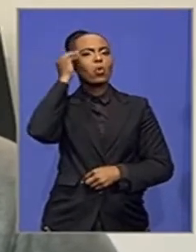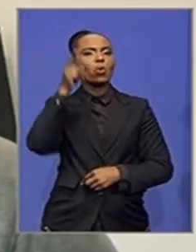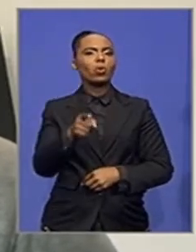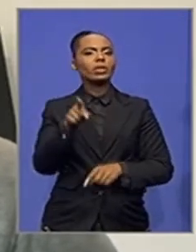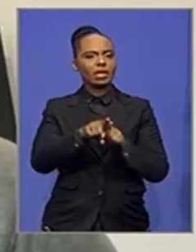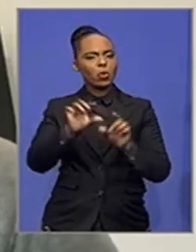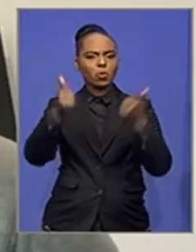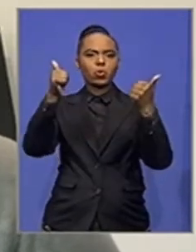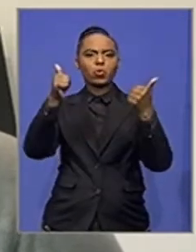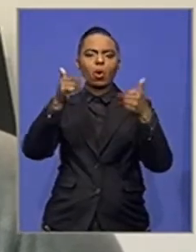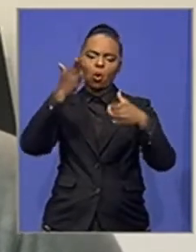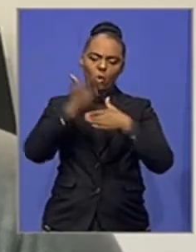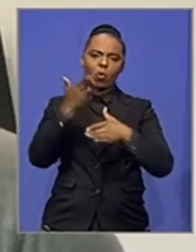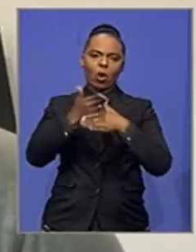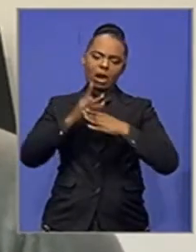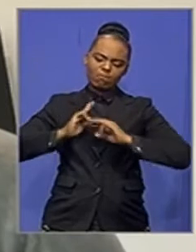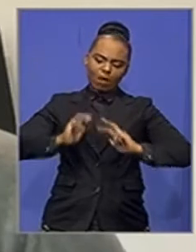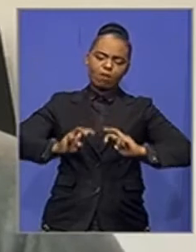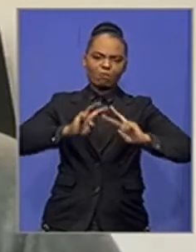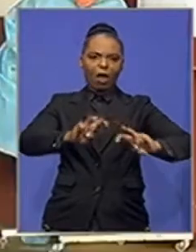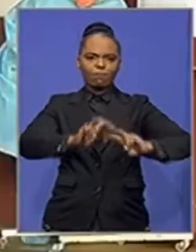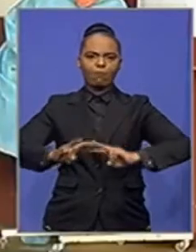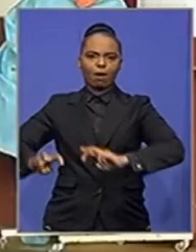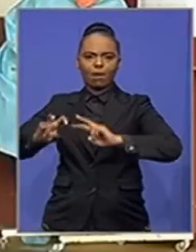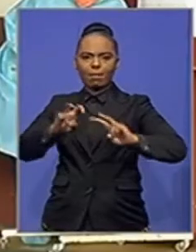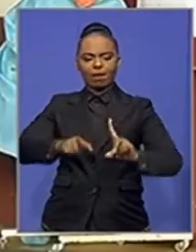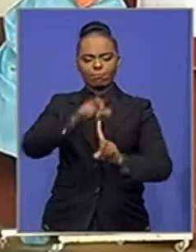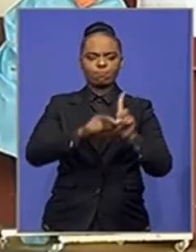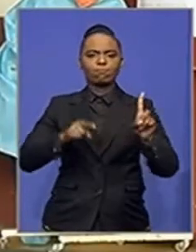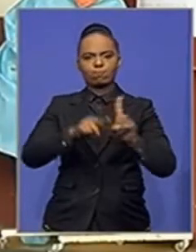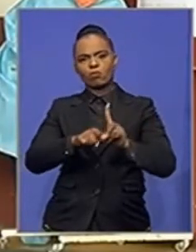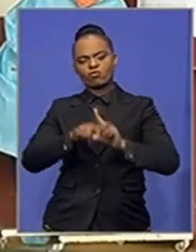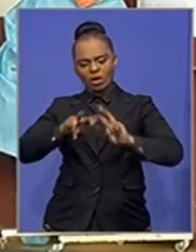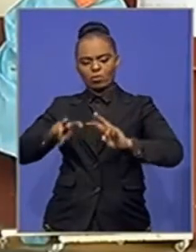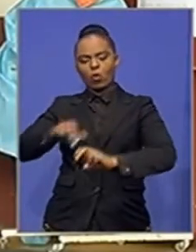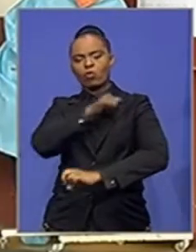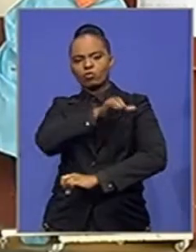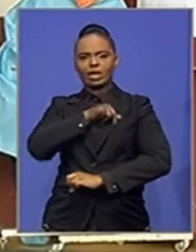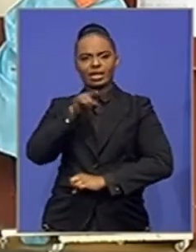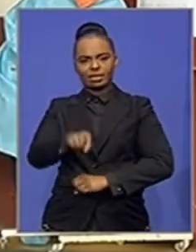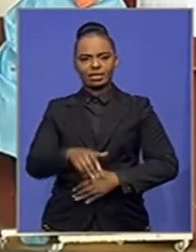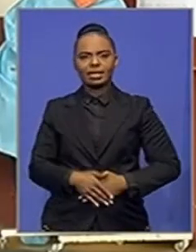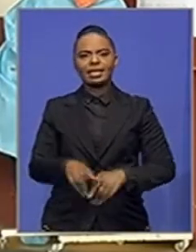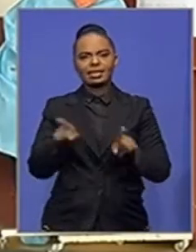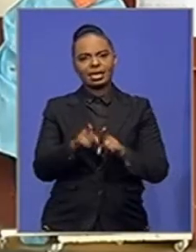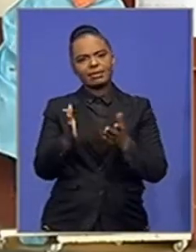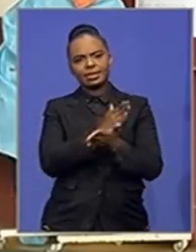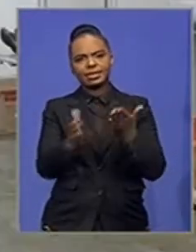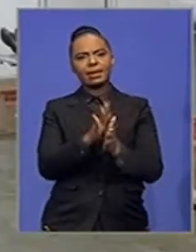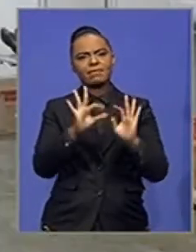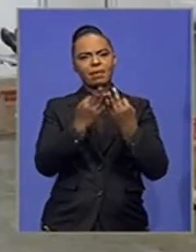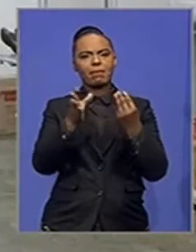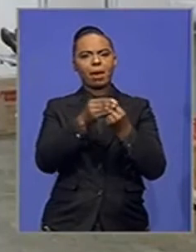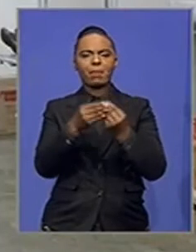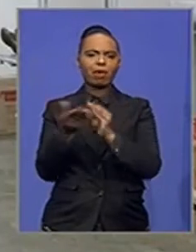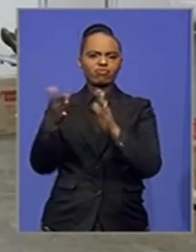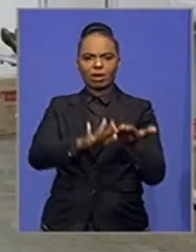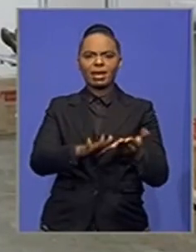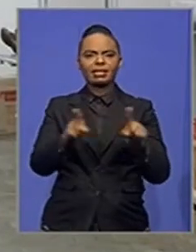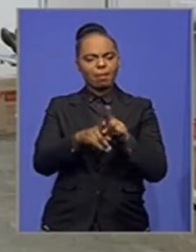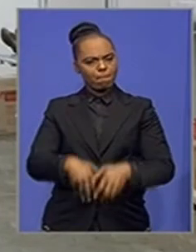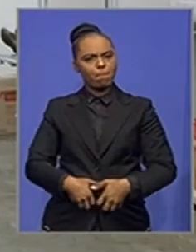work that's been done by the health ombudsman. Ba bangwe ba malapa bao maloko a bo bona ba hlokofetšego ka lebaka la go swara magwagwa le